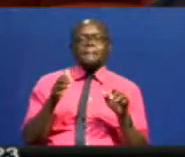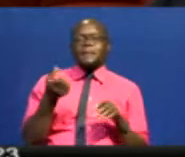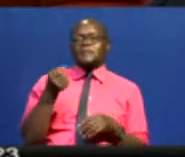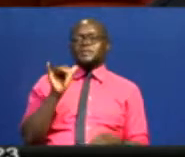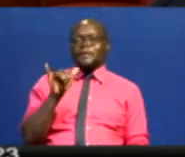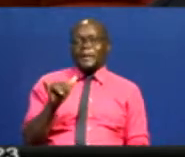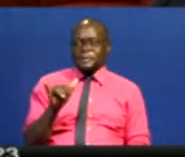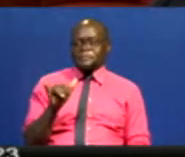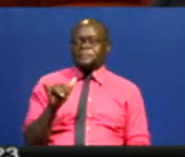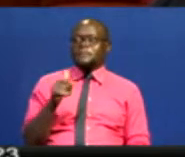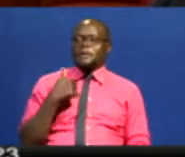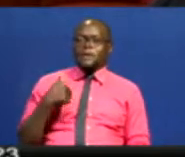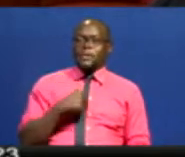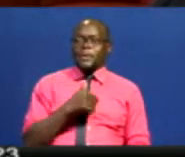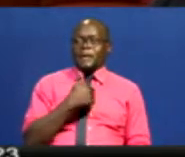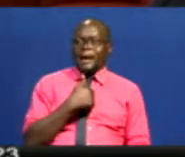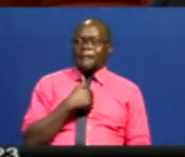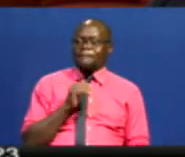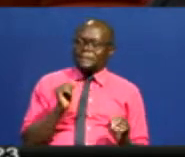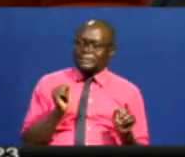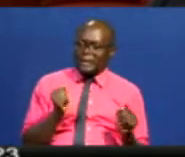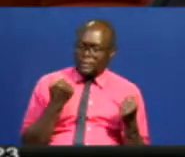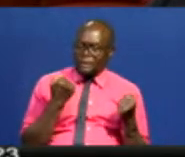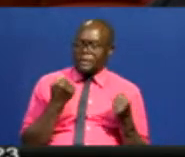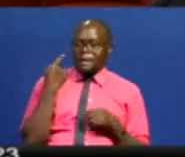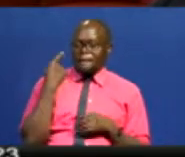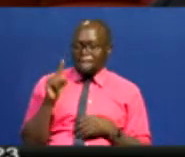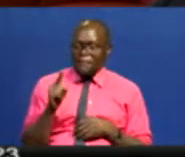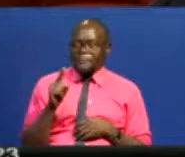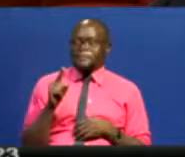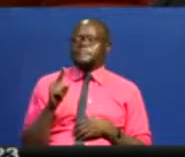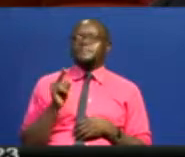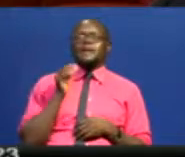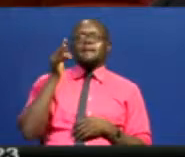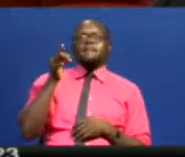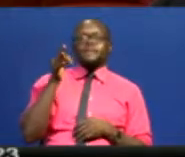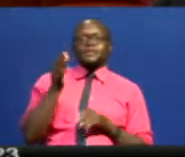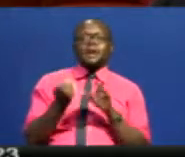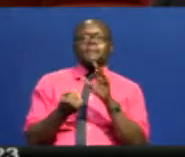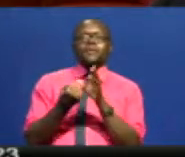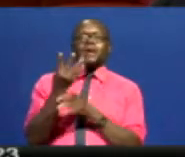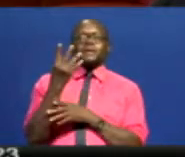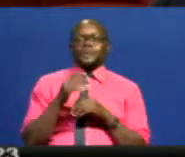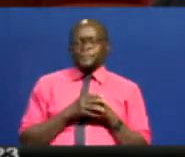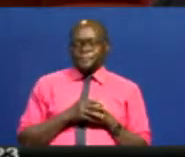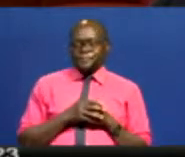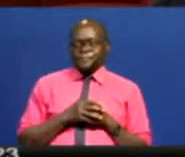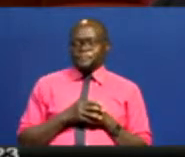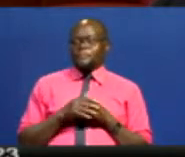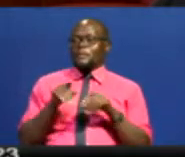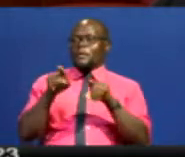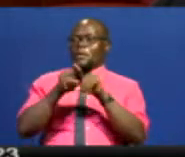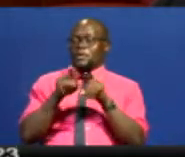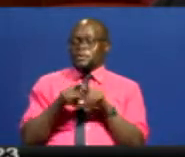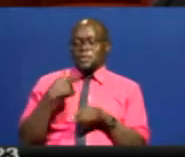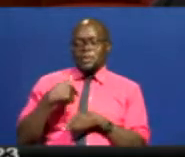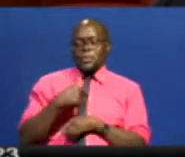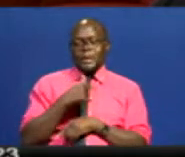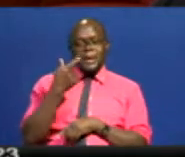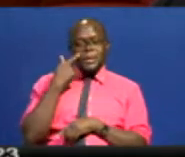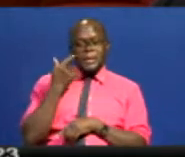that we have security for future production. Then we are looking at